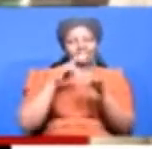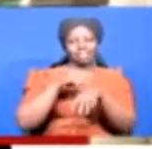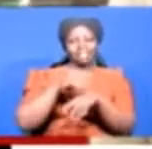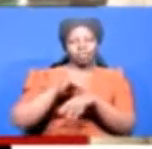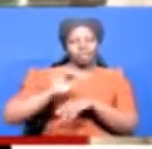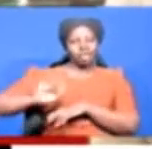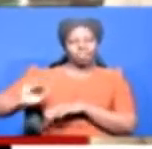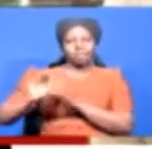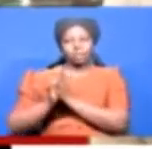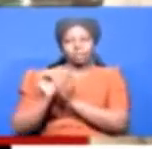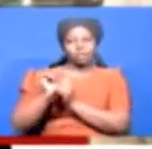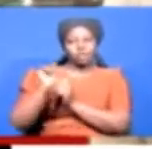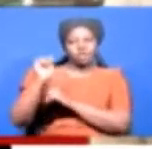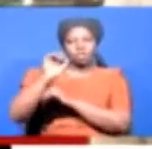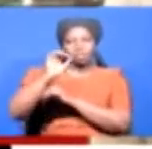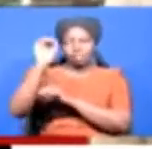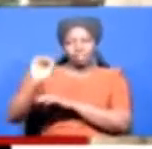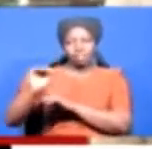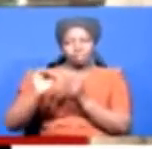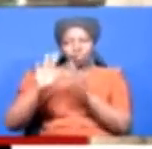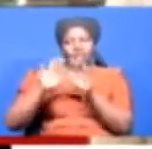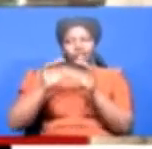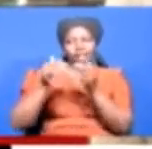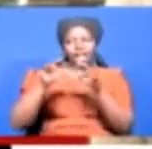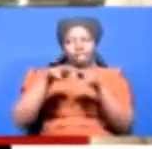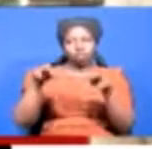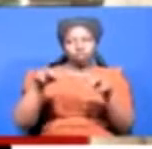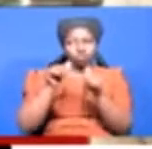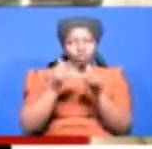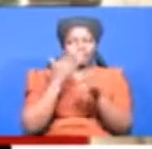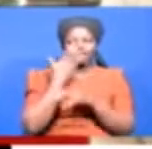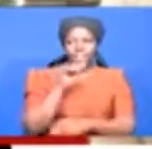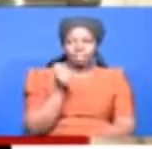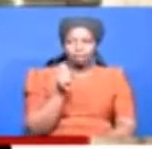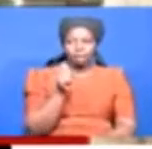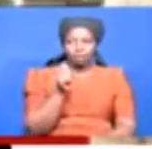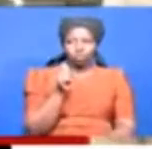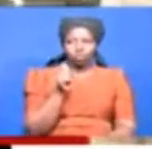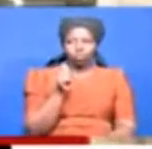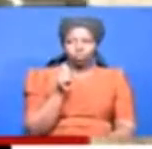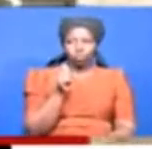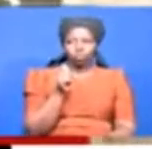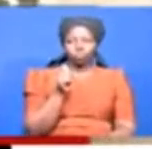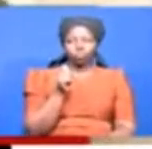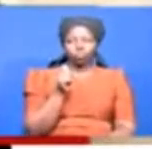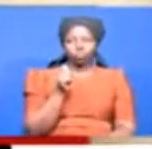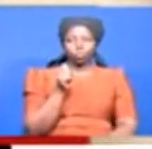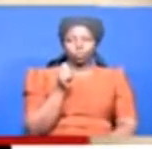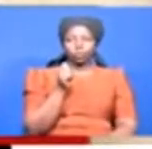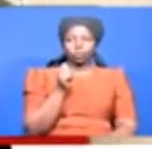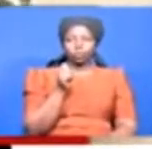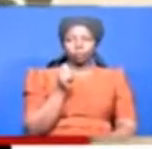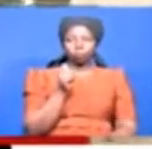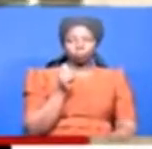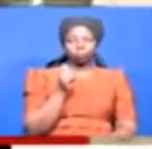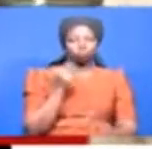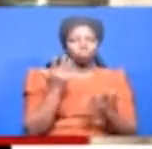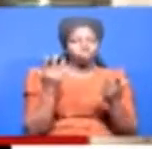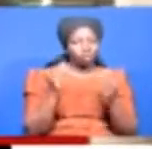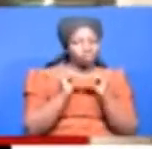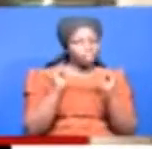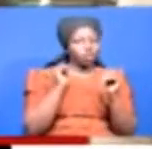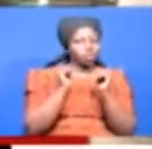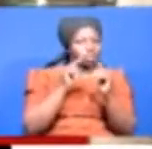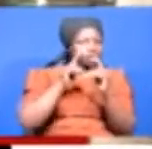Most of the uncompleted classrooms are at roofing or walling